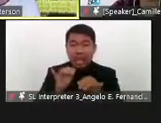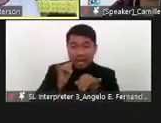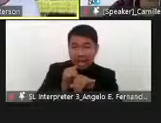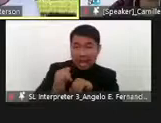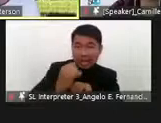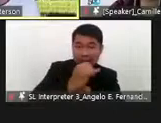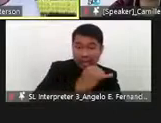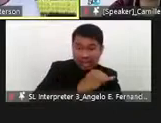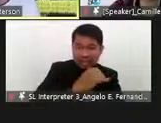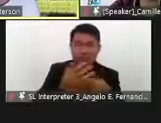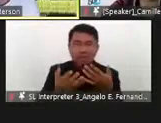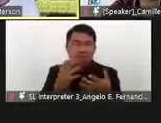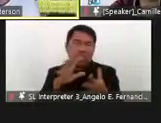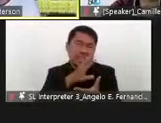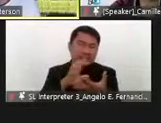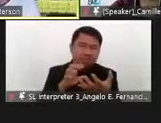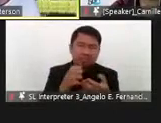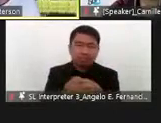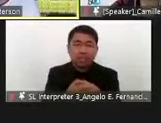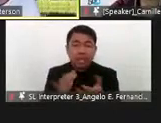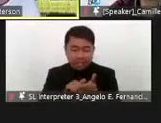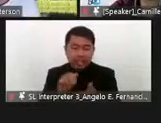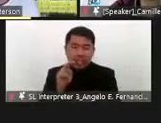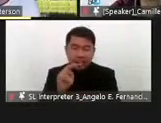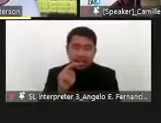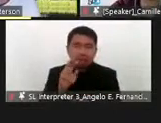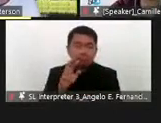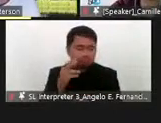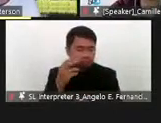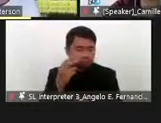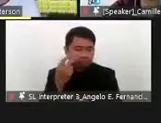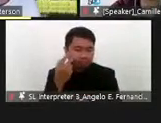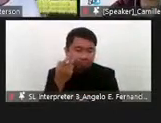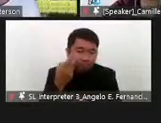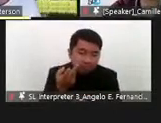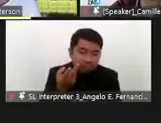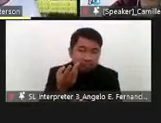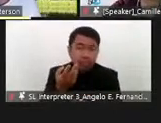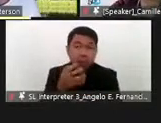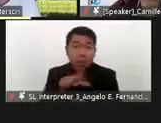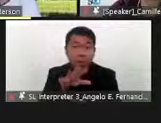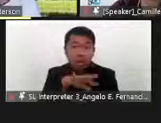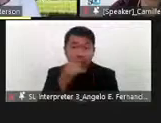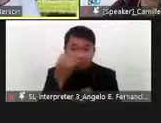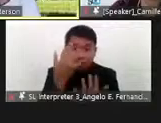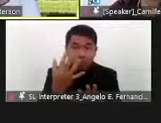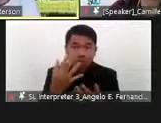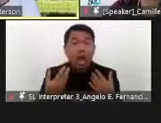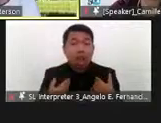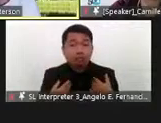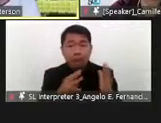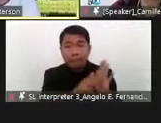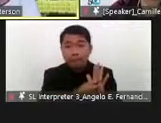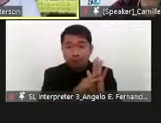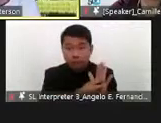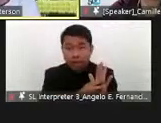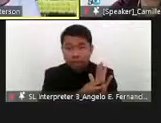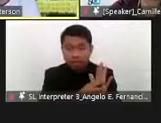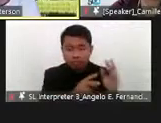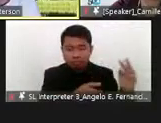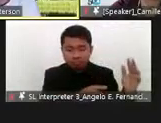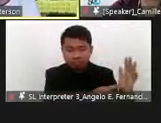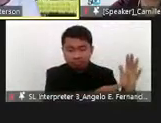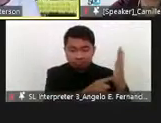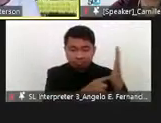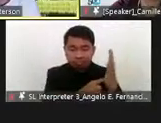have to think, we have to be looking for these threshold points. There are some models that show that if some of